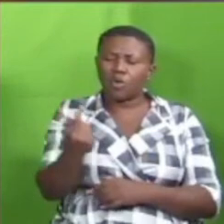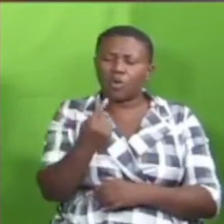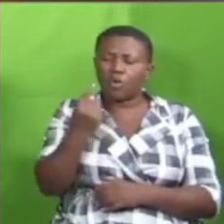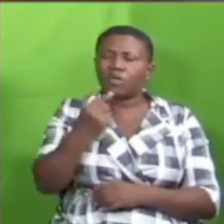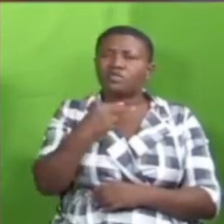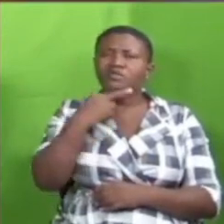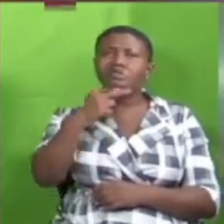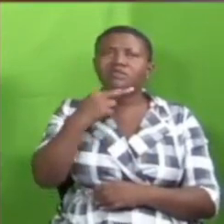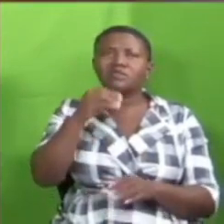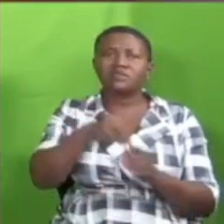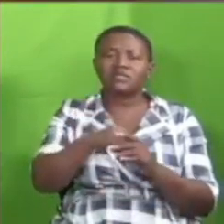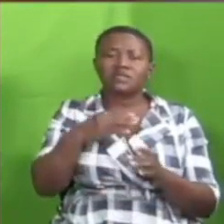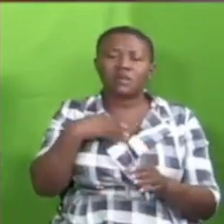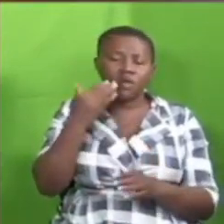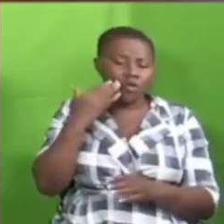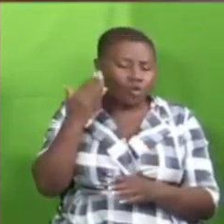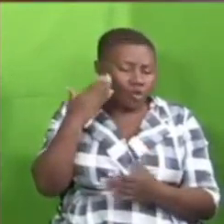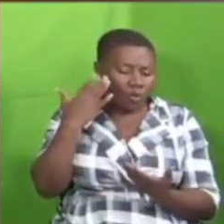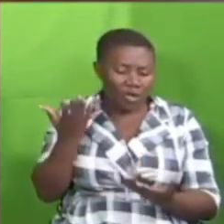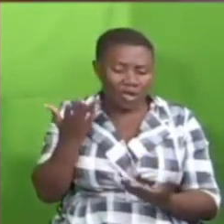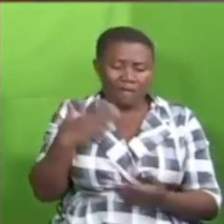a name in my constituency,